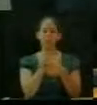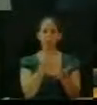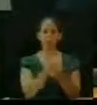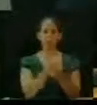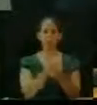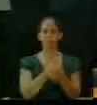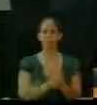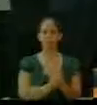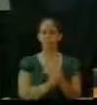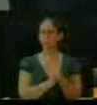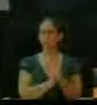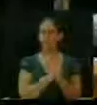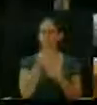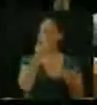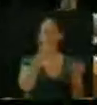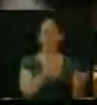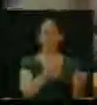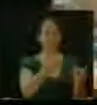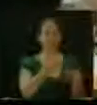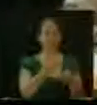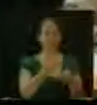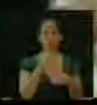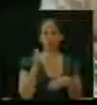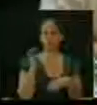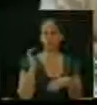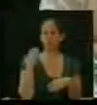Commissioner Harmon? Thank you, Mr. Chairman.